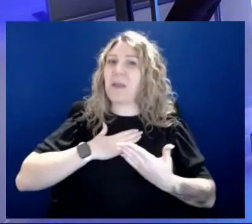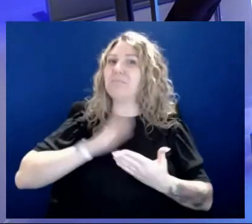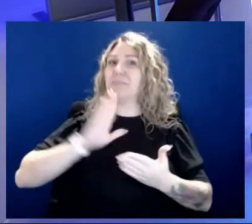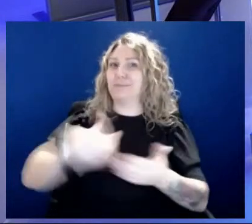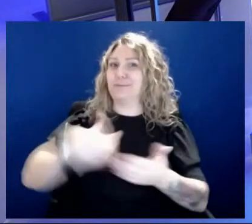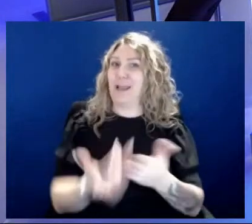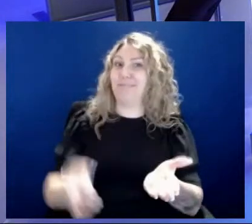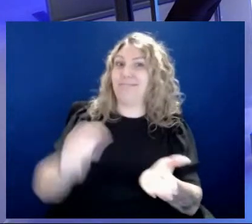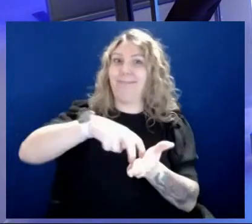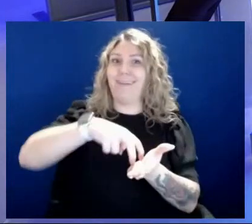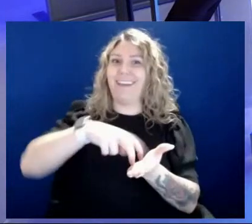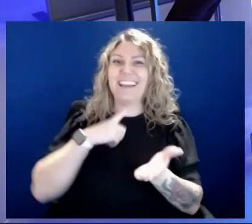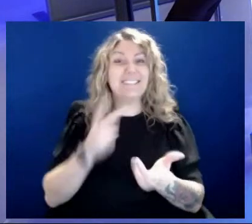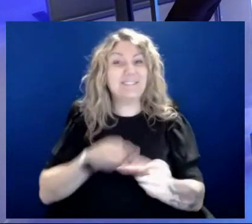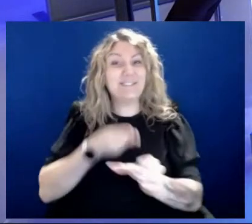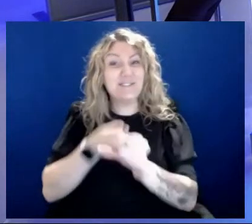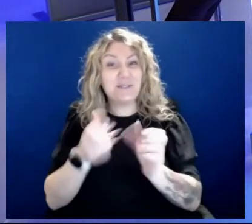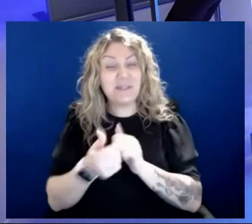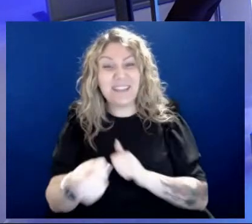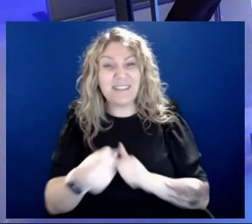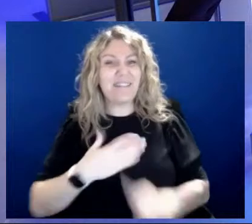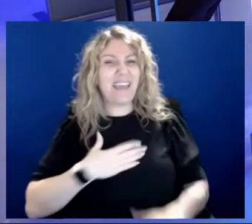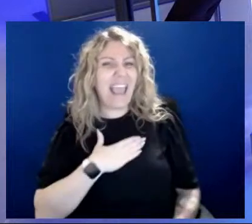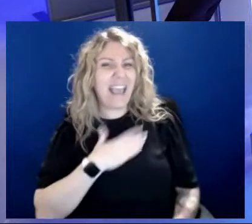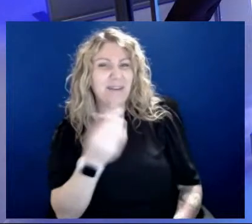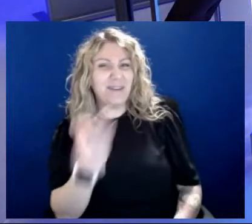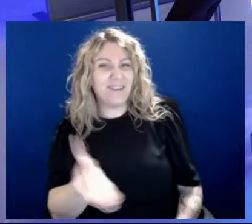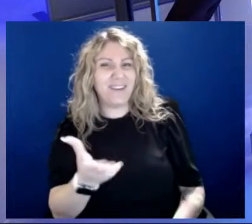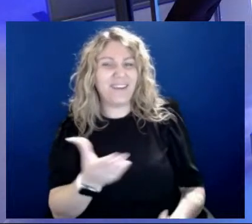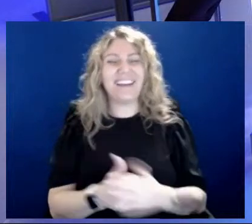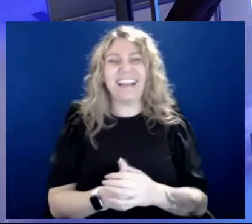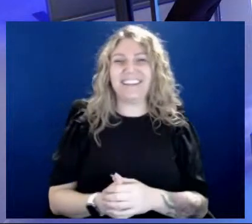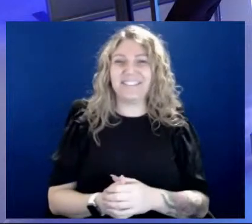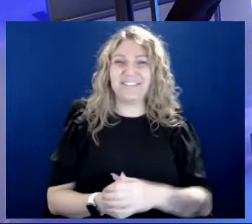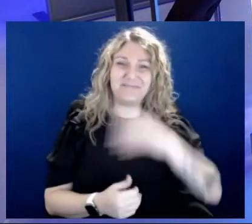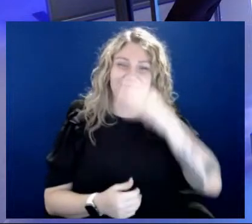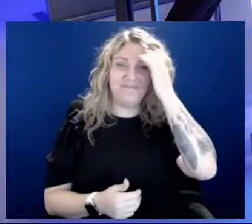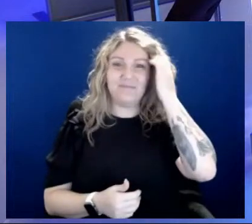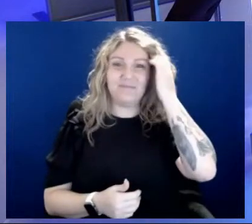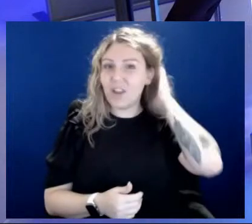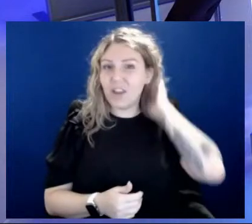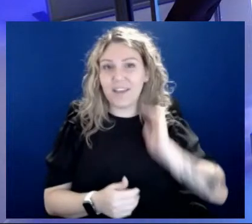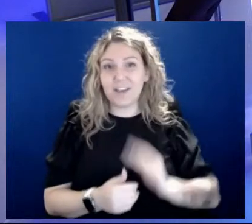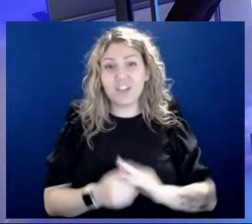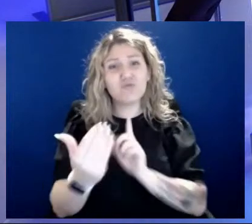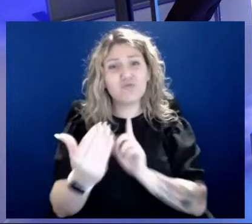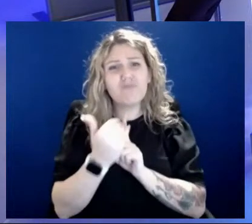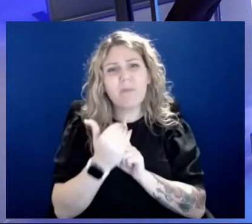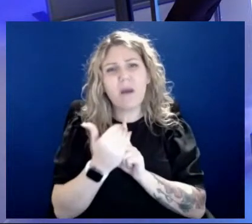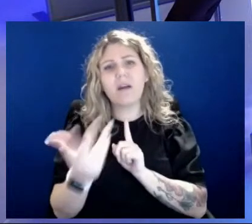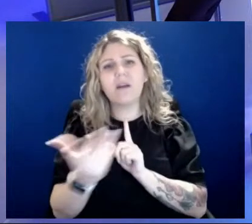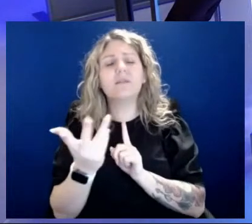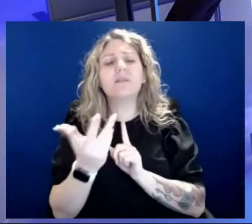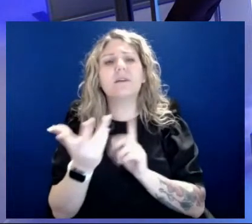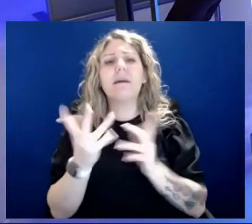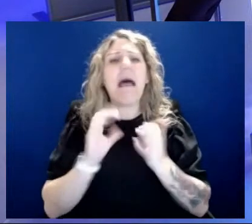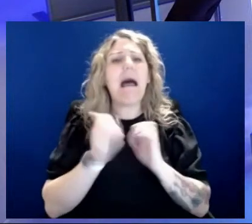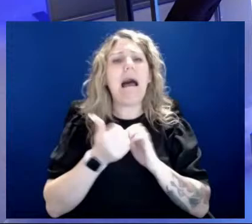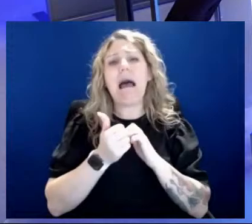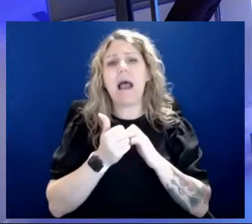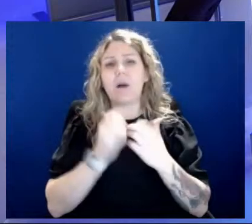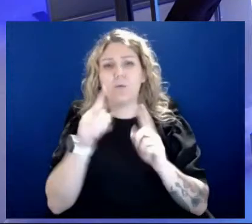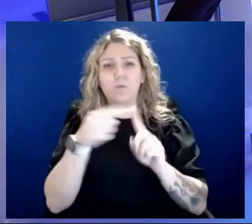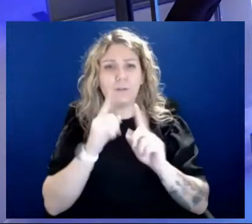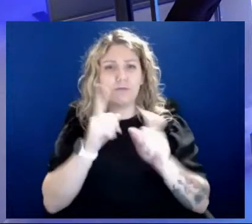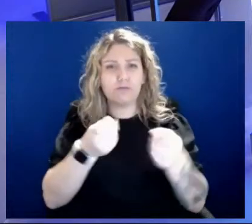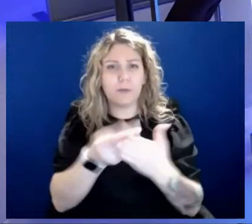made with it. Glad you are here in some shape or form. So just remind us a little bit about how and when the grant money started and